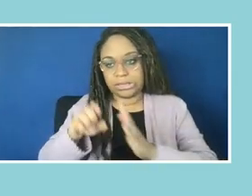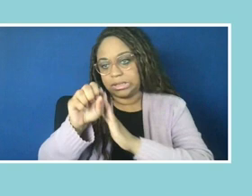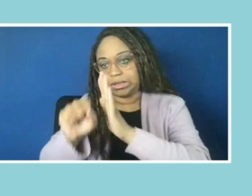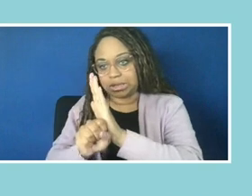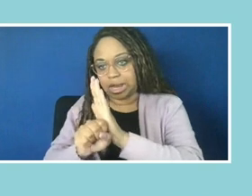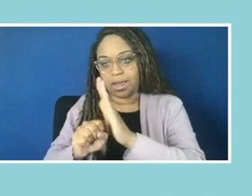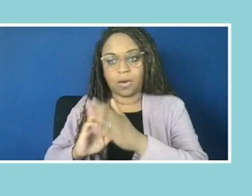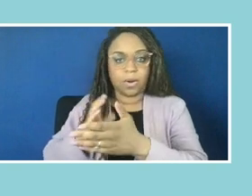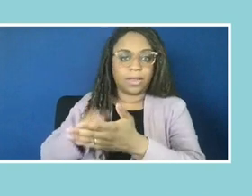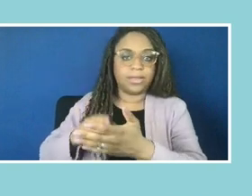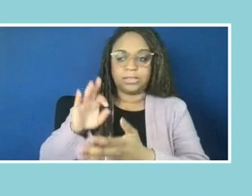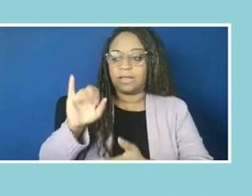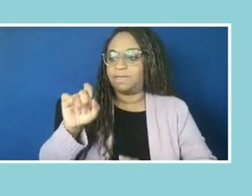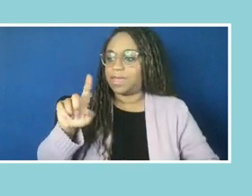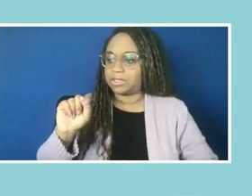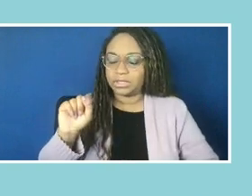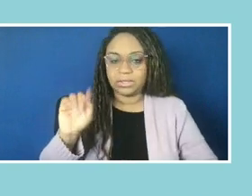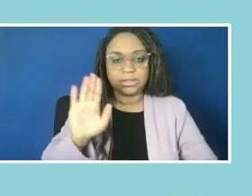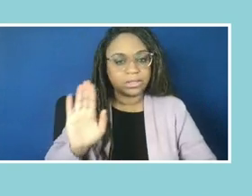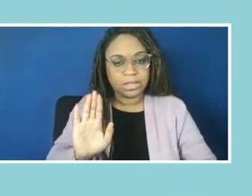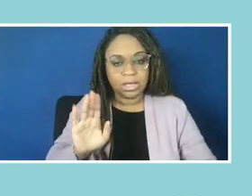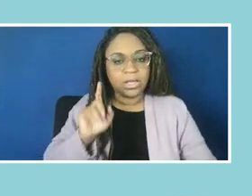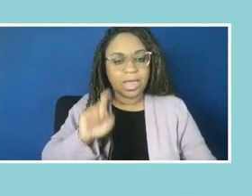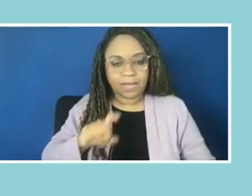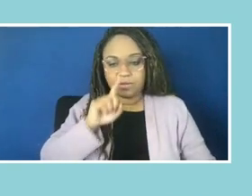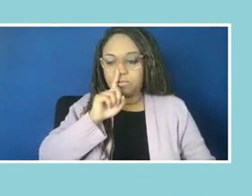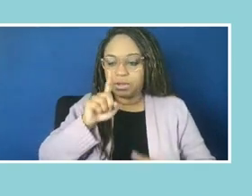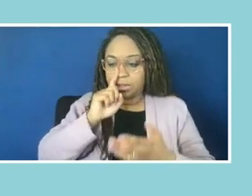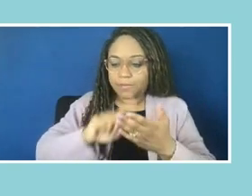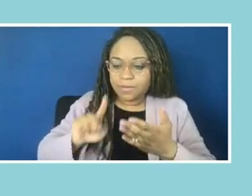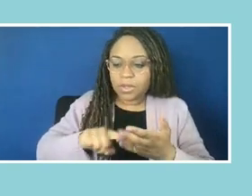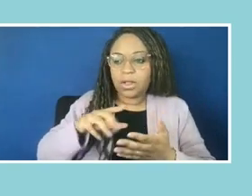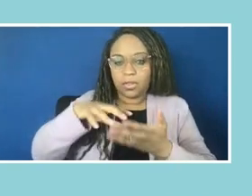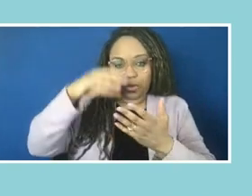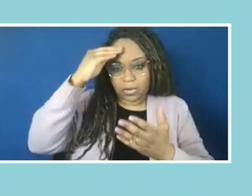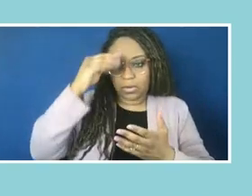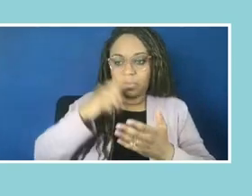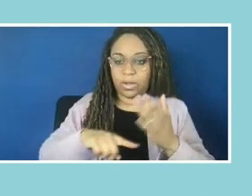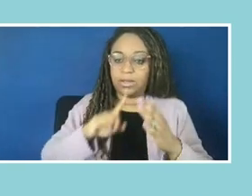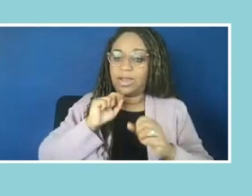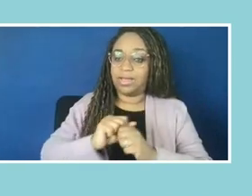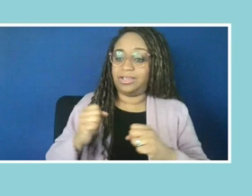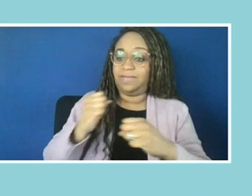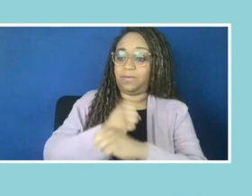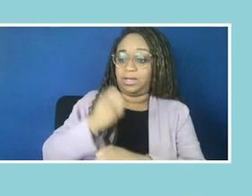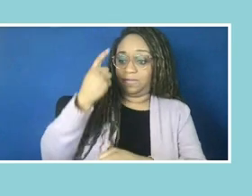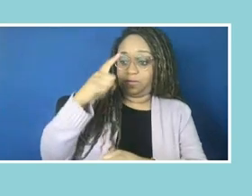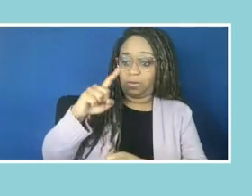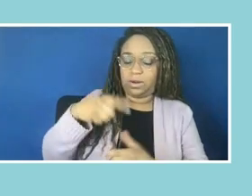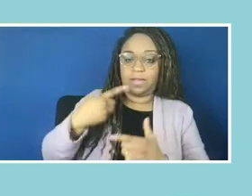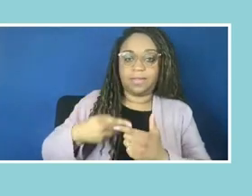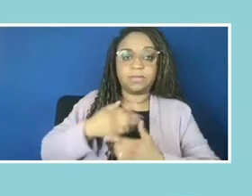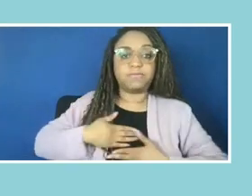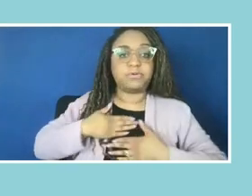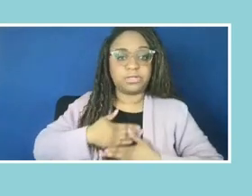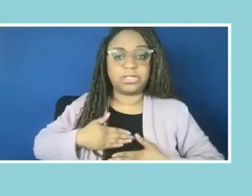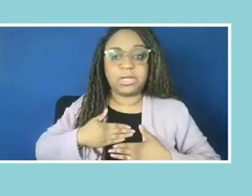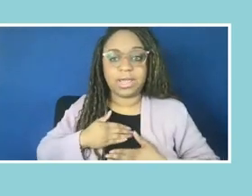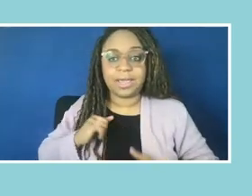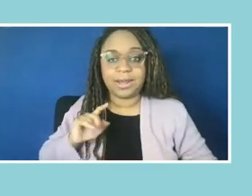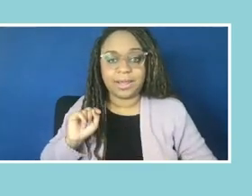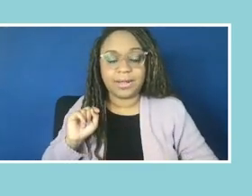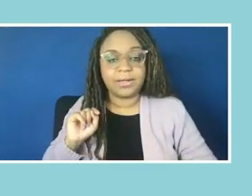are fighting for something. Learn to just basically appreciate it, and it'll make you, it will basically give you peace of mind in many respects, you